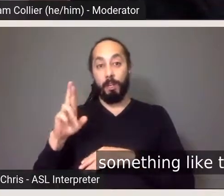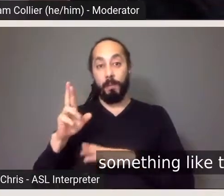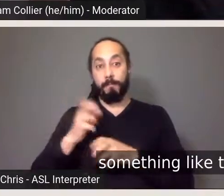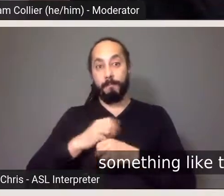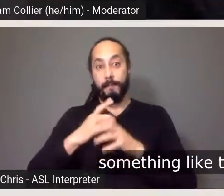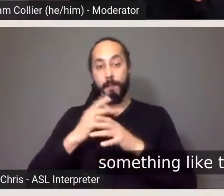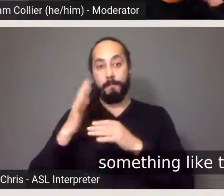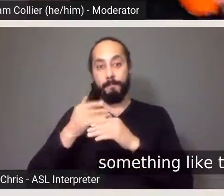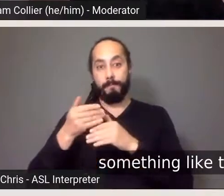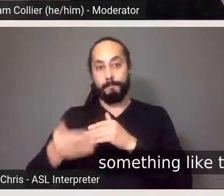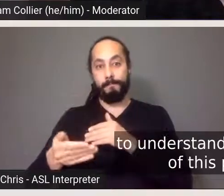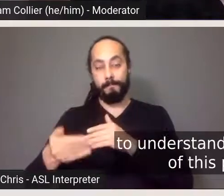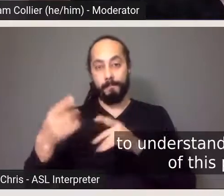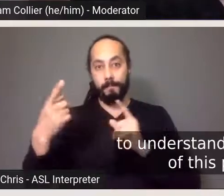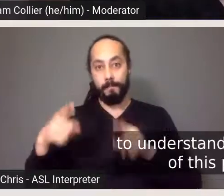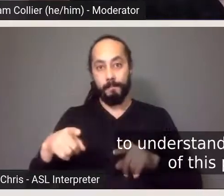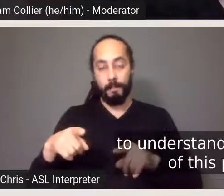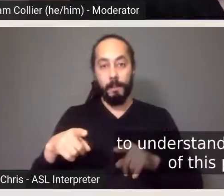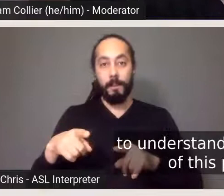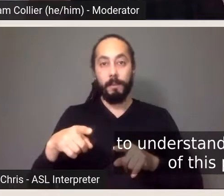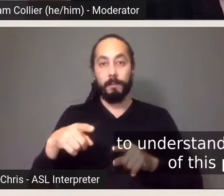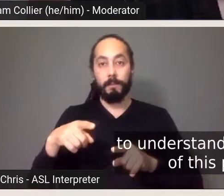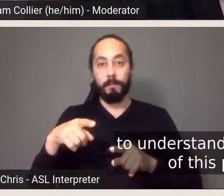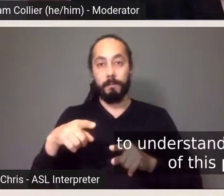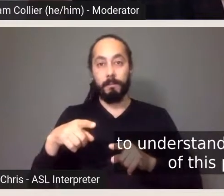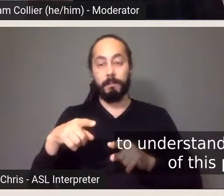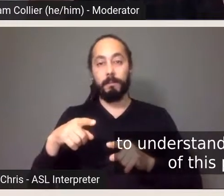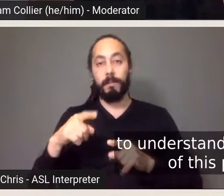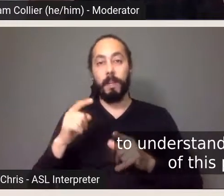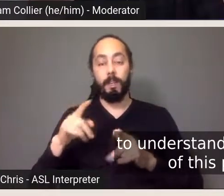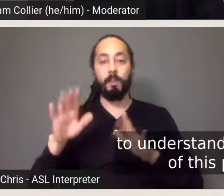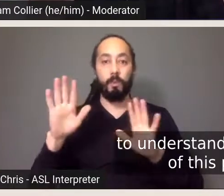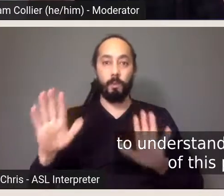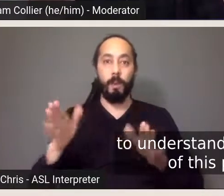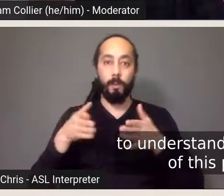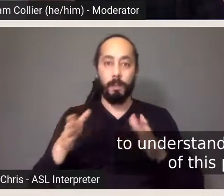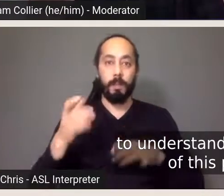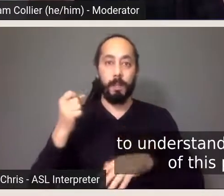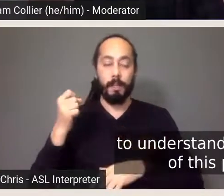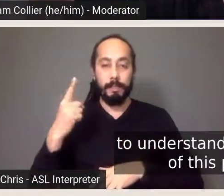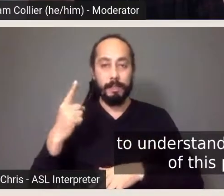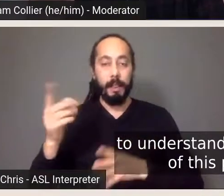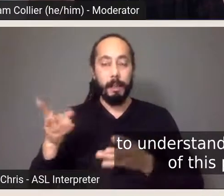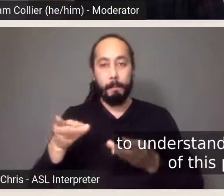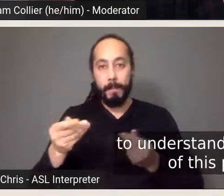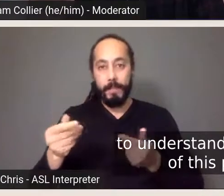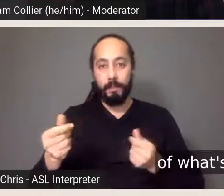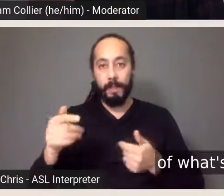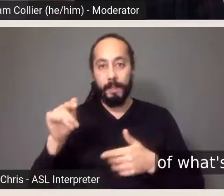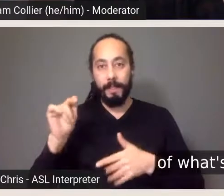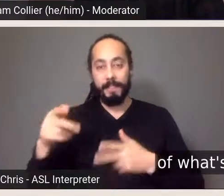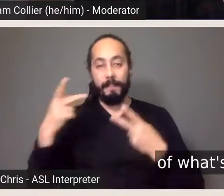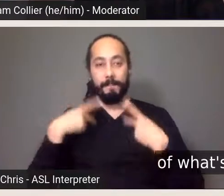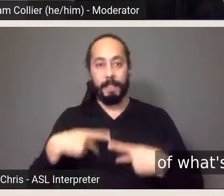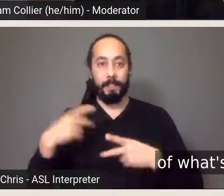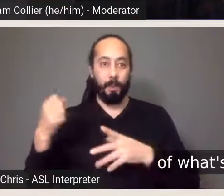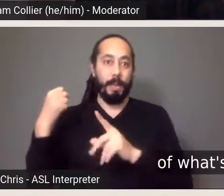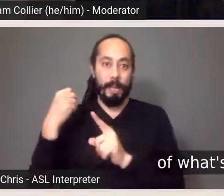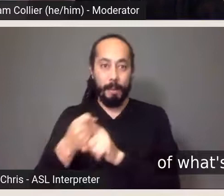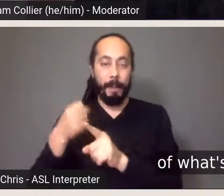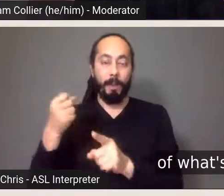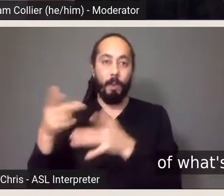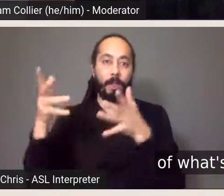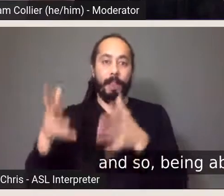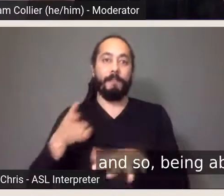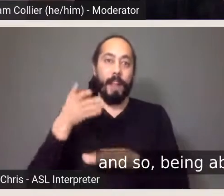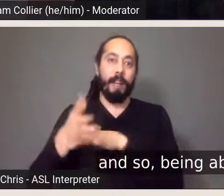great way to understand both the materialism of this physical impact of what's left after a